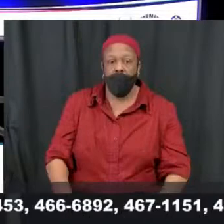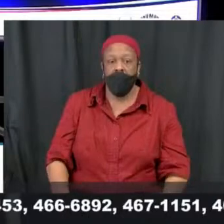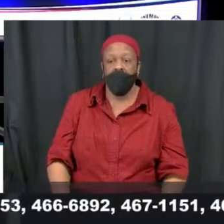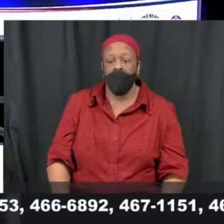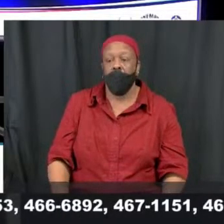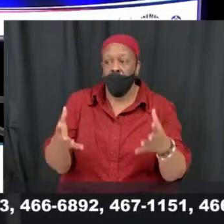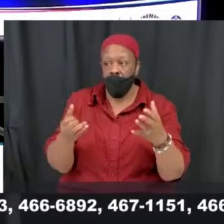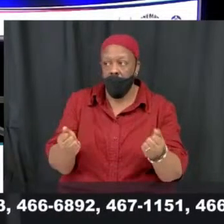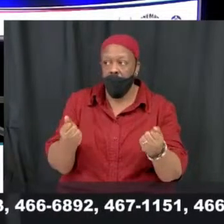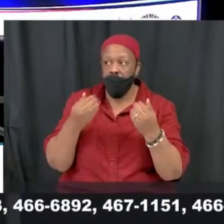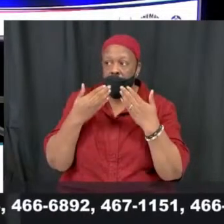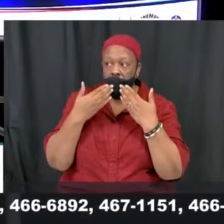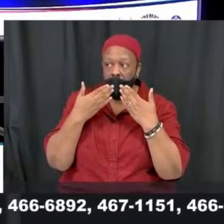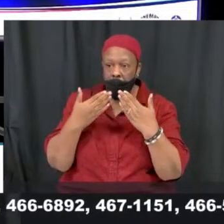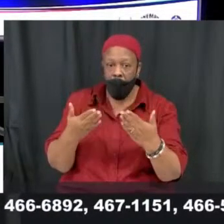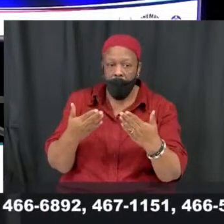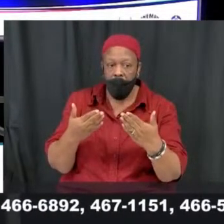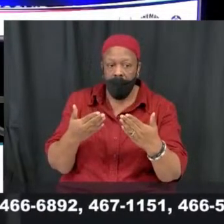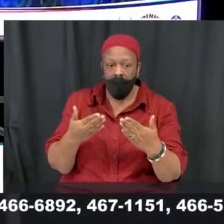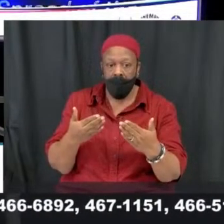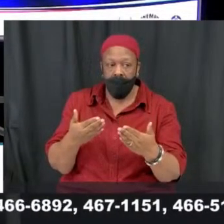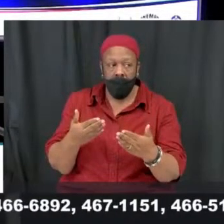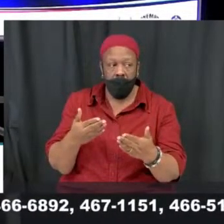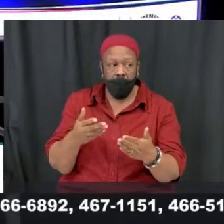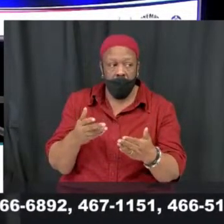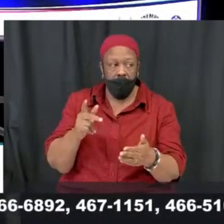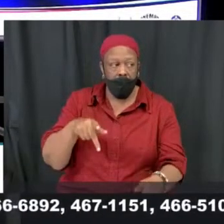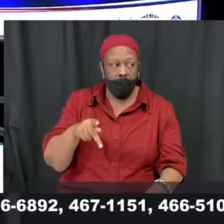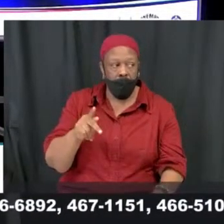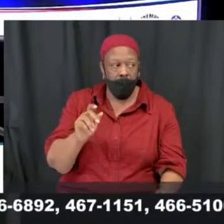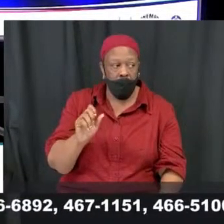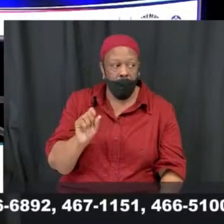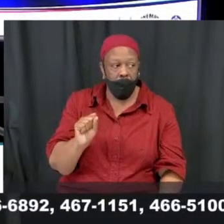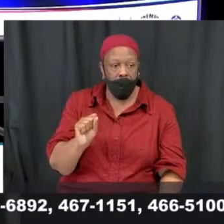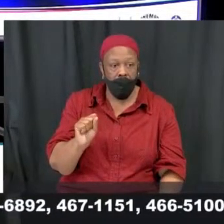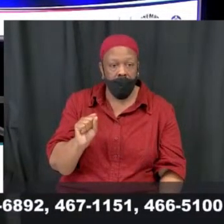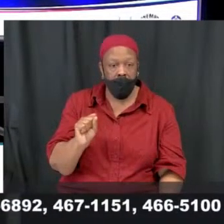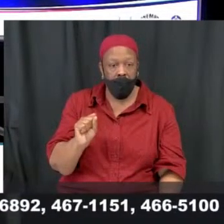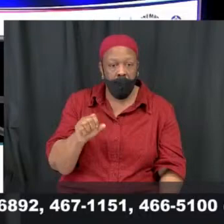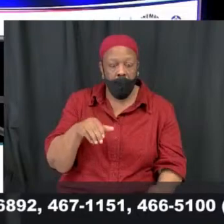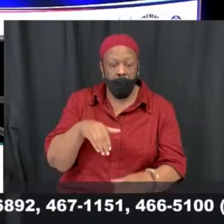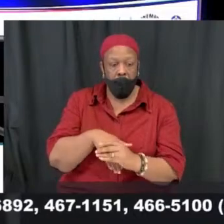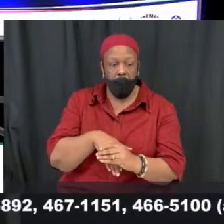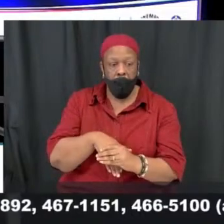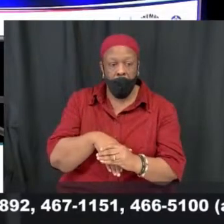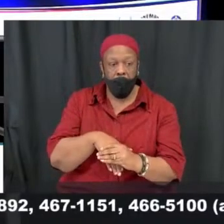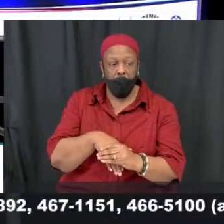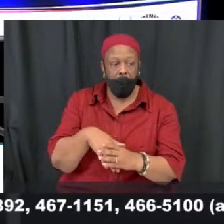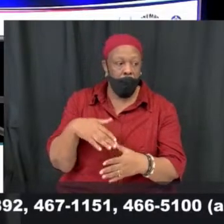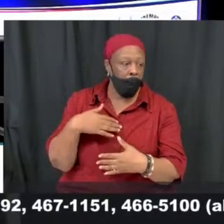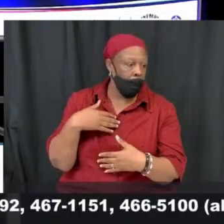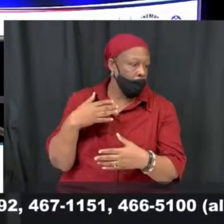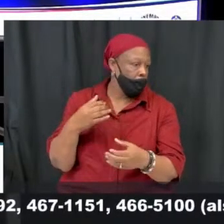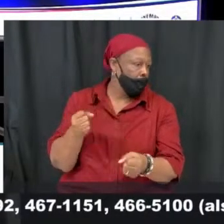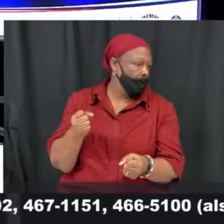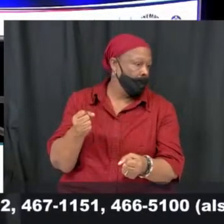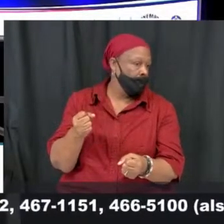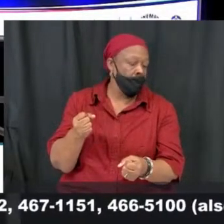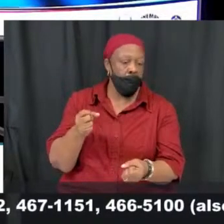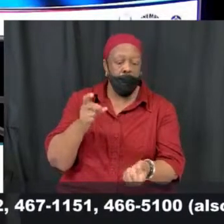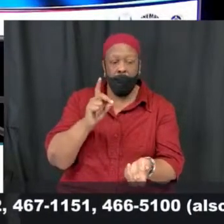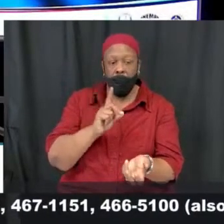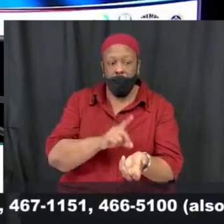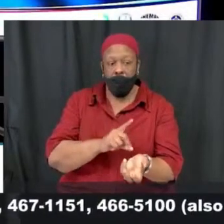mention the Permanent Secretary in the Ministry of Health, Dr. Dolores